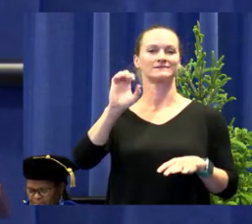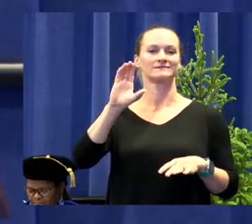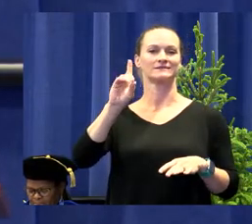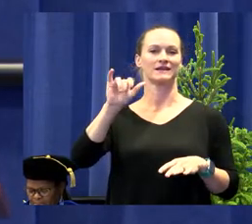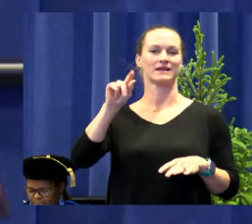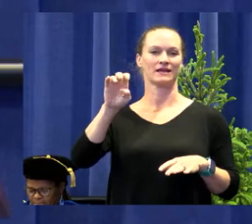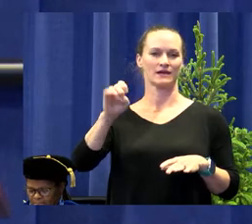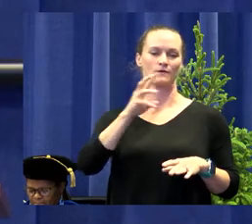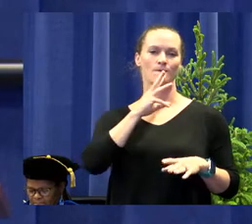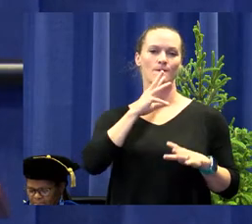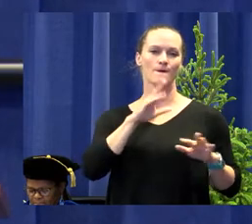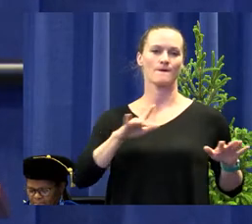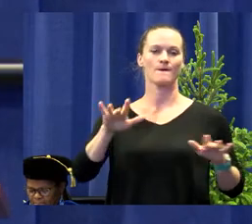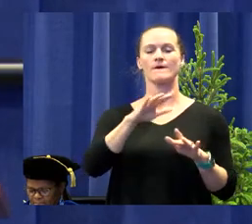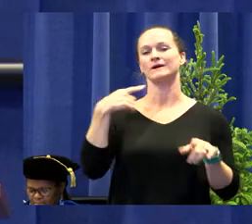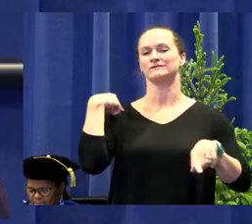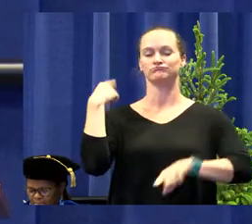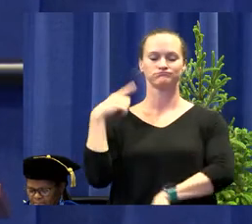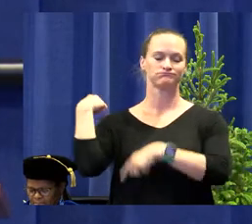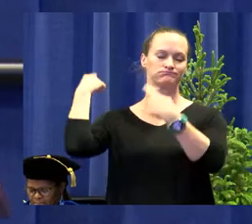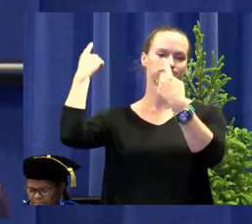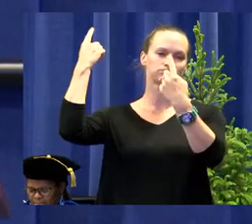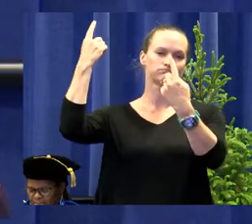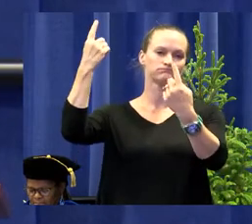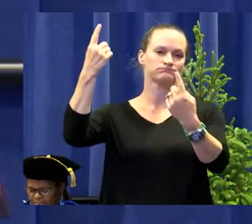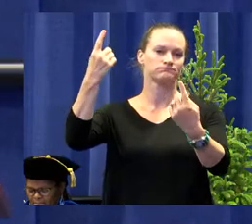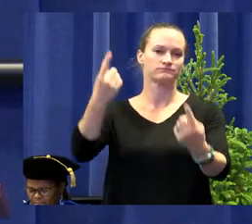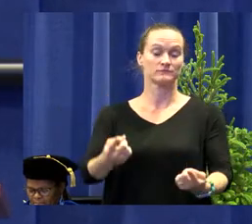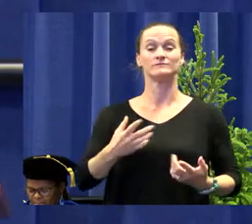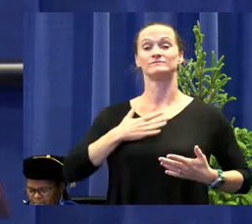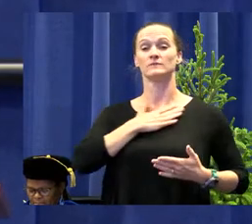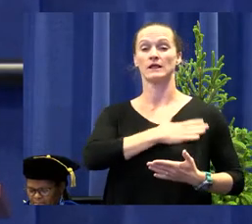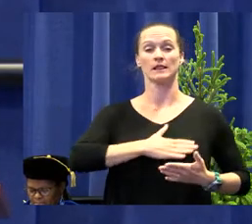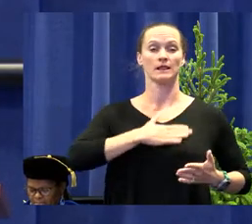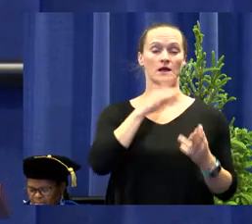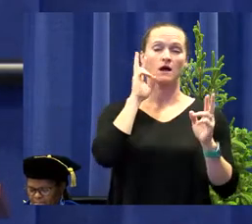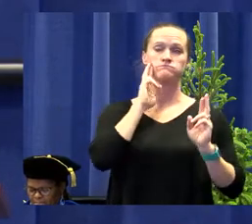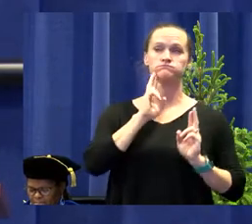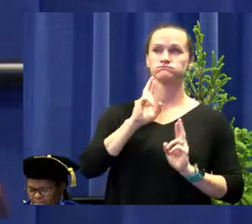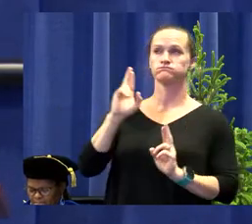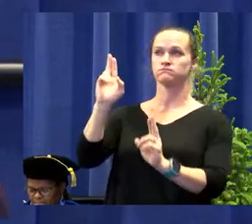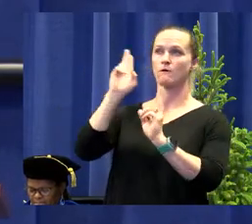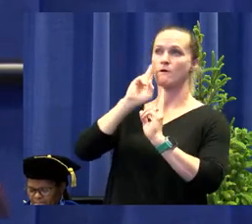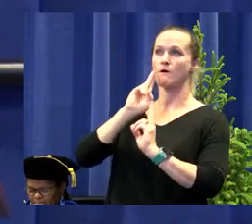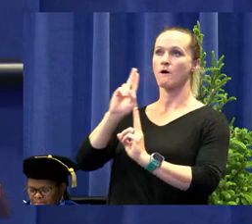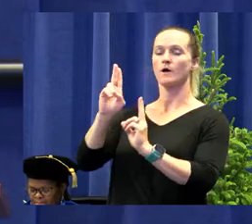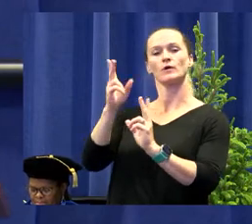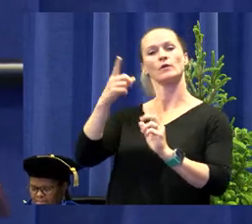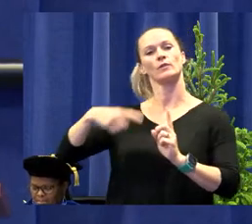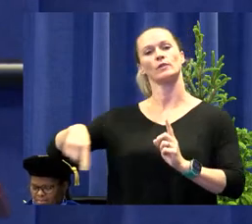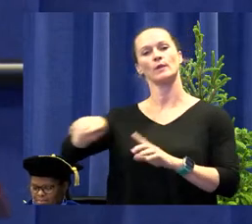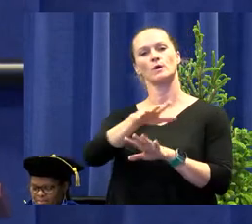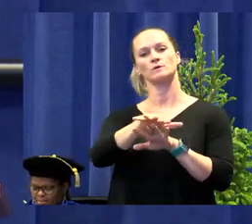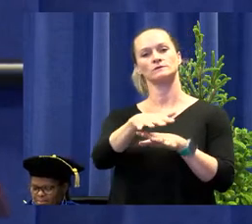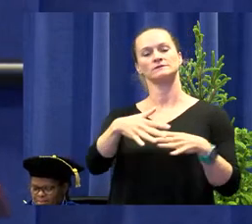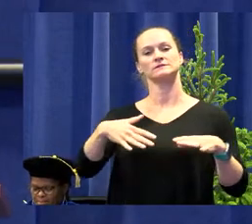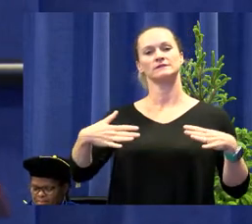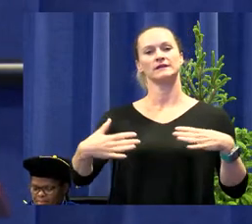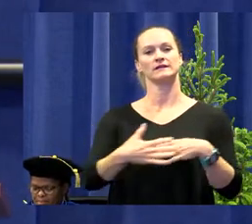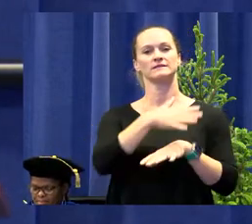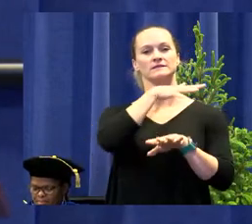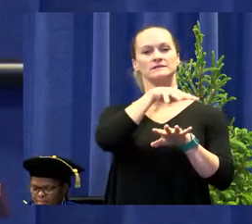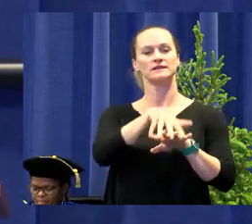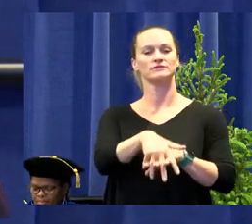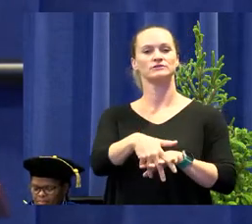immemorial. Please join me in expressing our deepest respect and gratitude for our indigenous neighbors, the Lummi